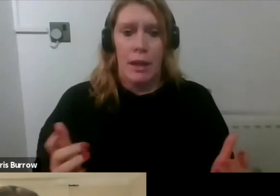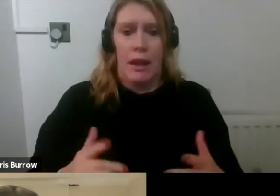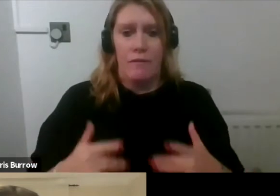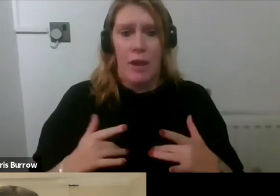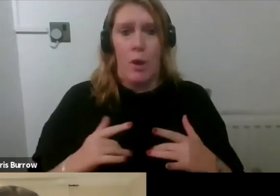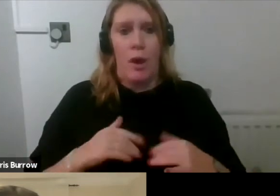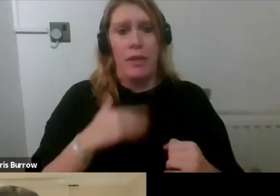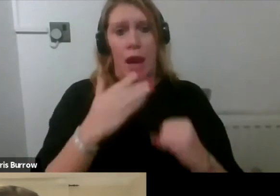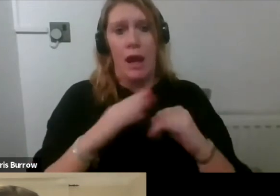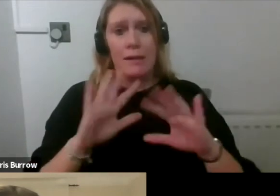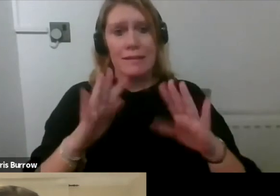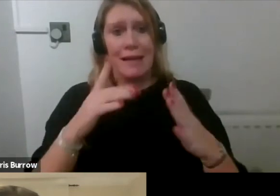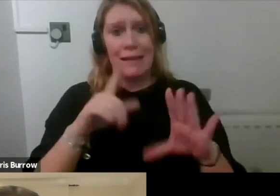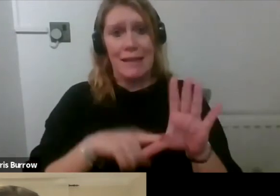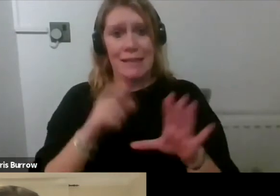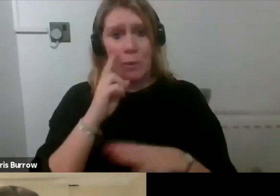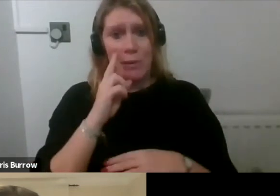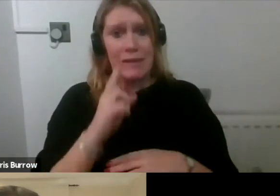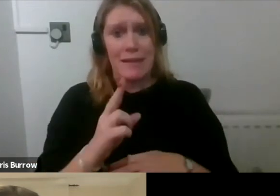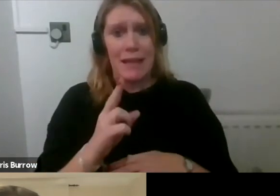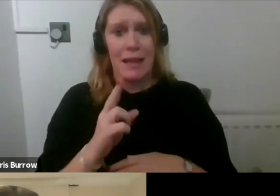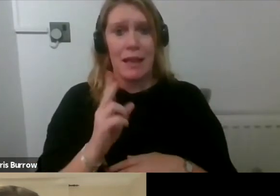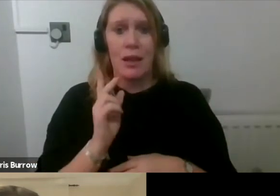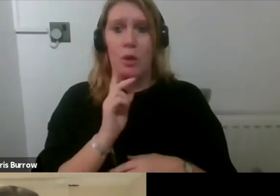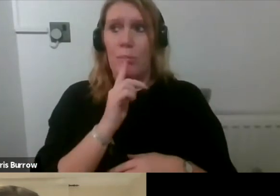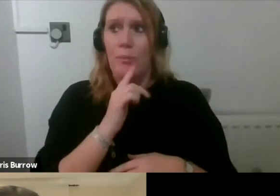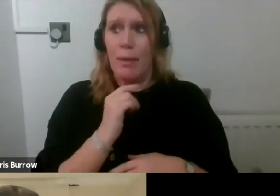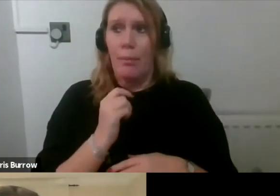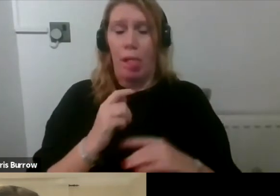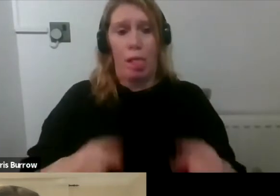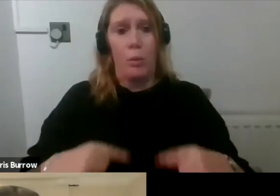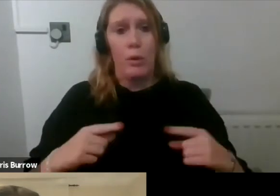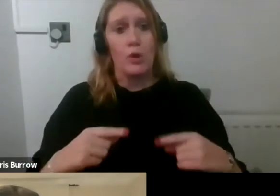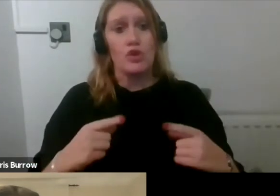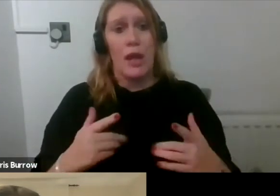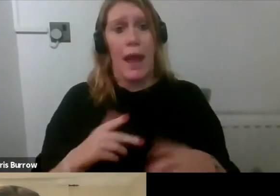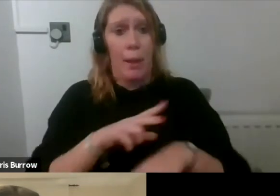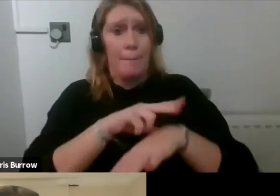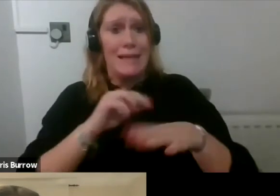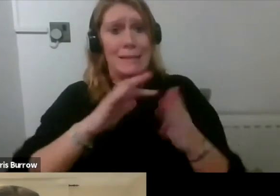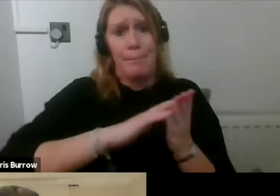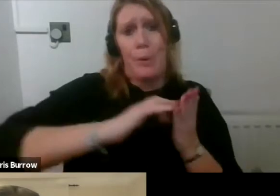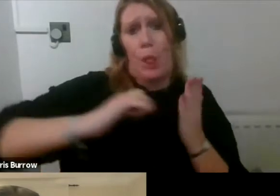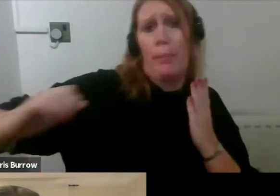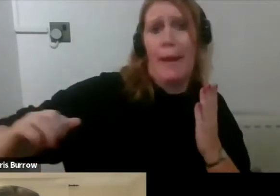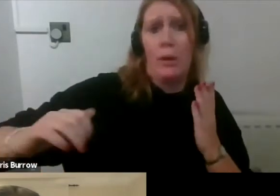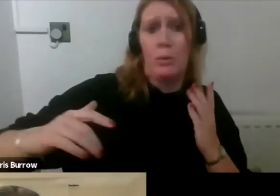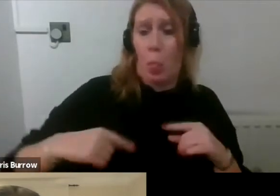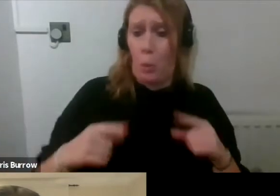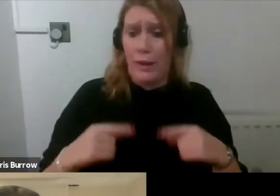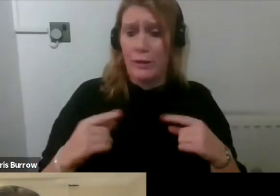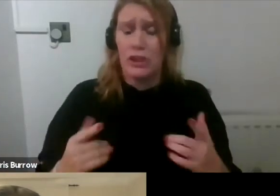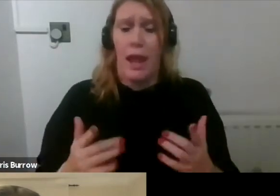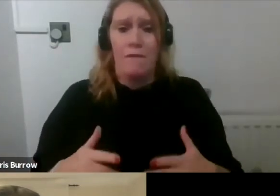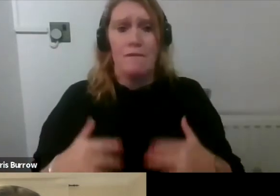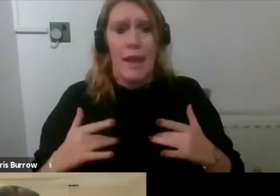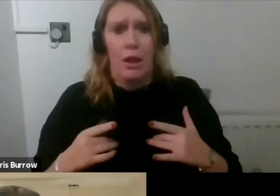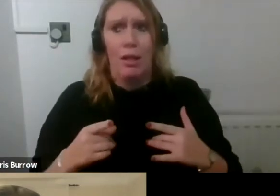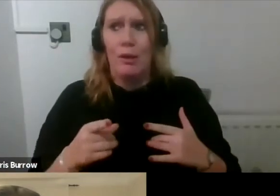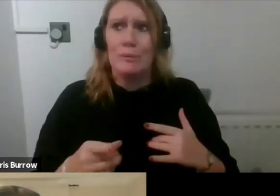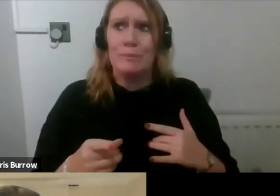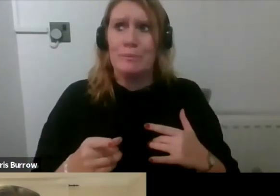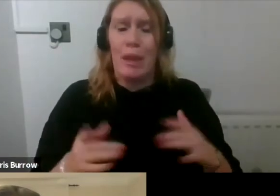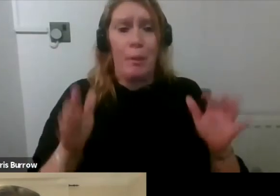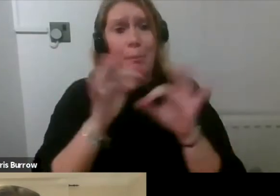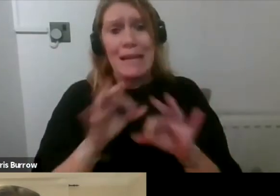seen the police pulling wheelchair users out of their wheelchairs in protests and so on, you sort of know that whether it was